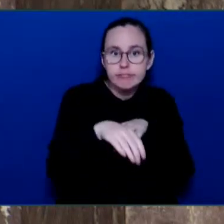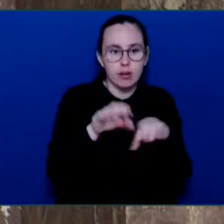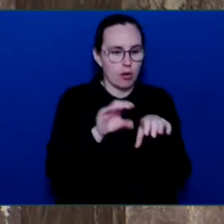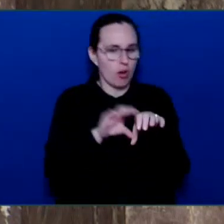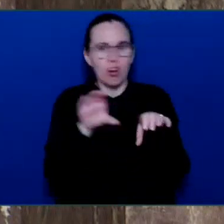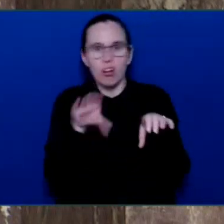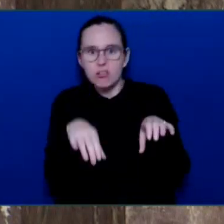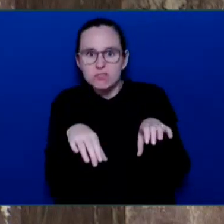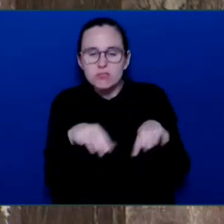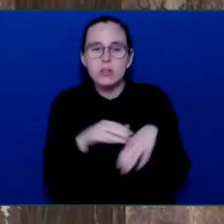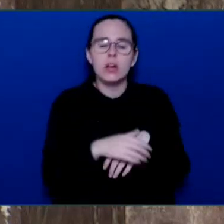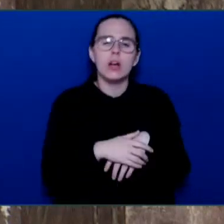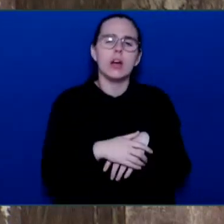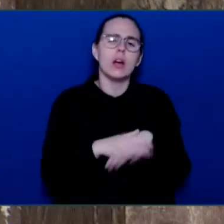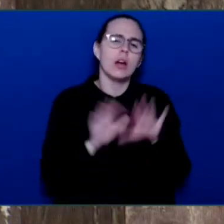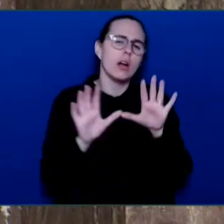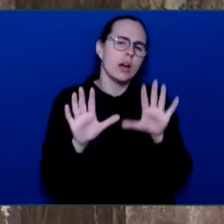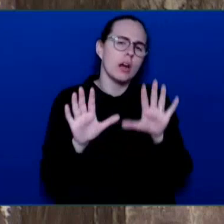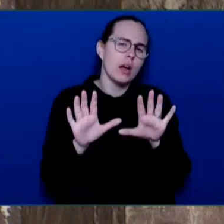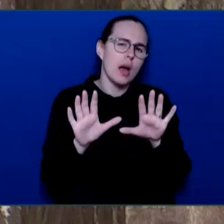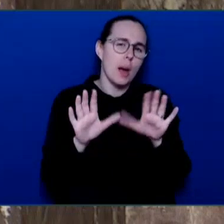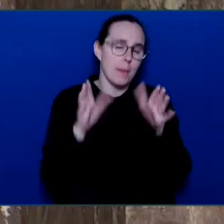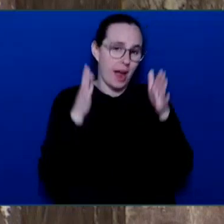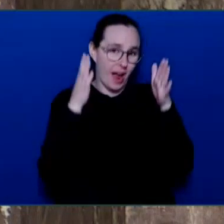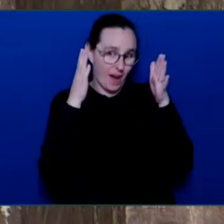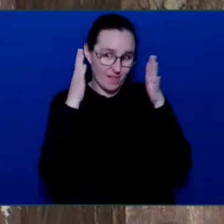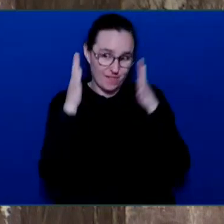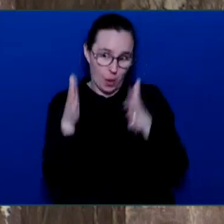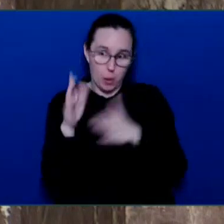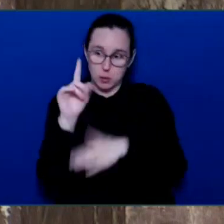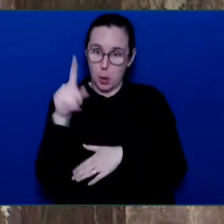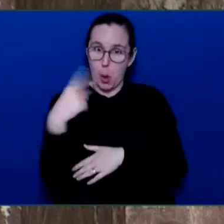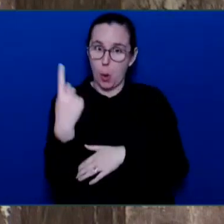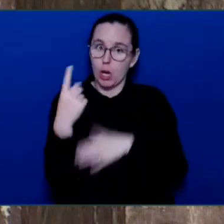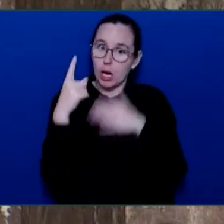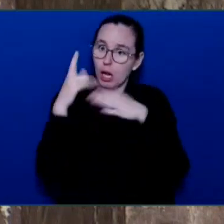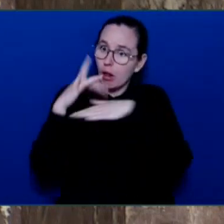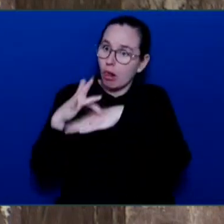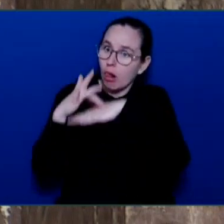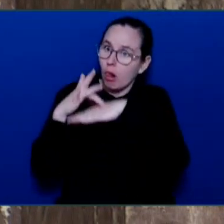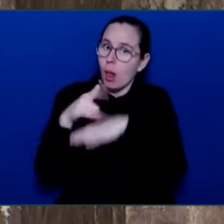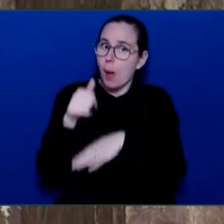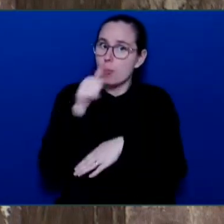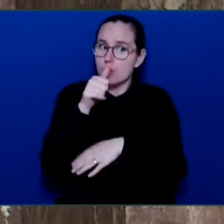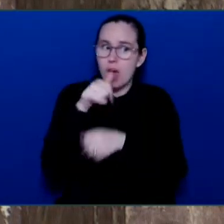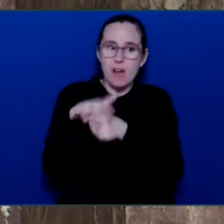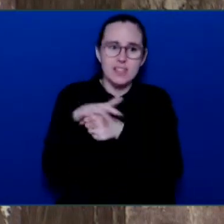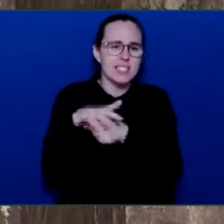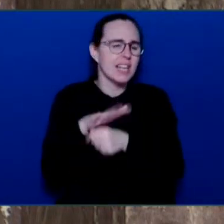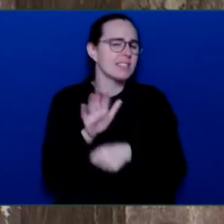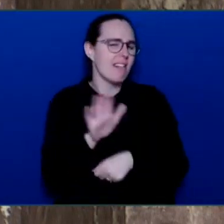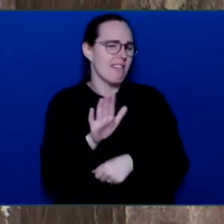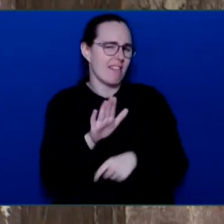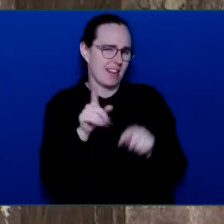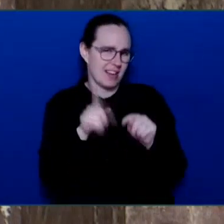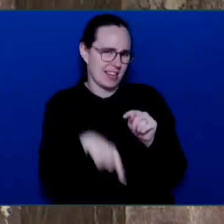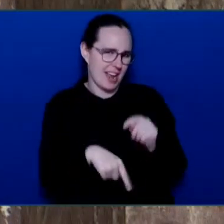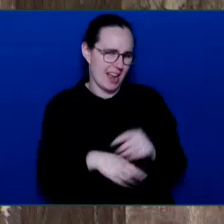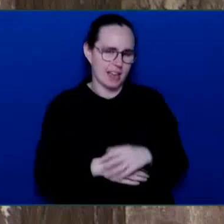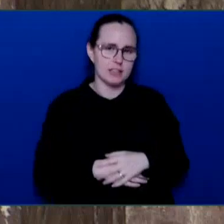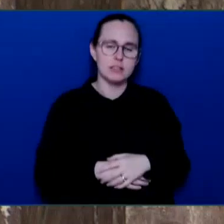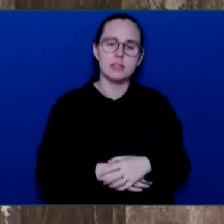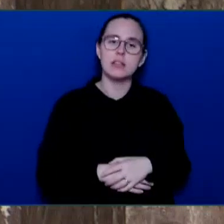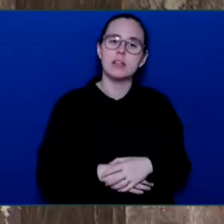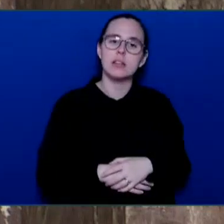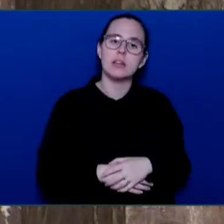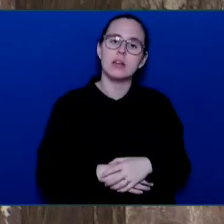There are certain segments of our population that the not-for-profit sector has to play a role in. We said that from the beginning. We need everyone to be